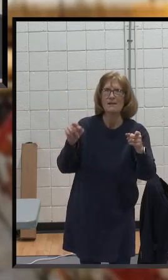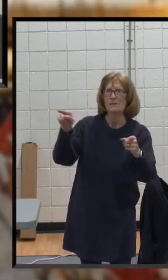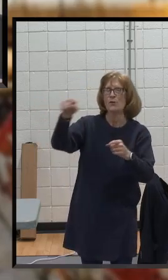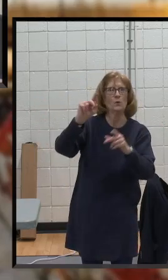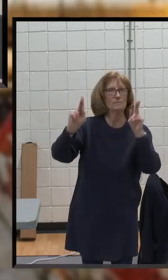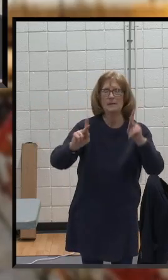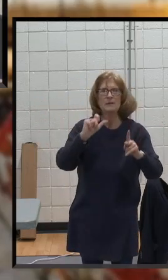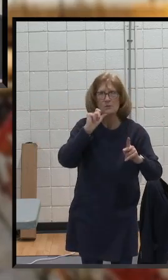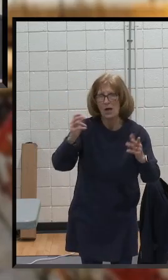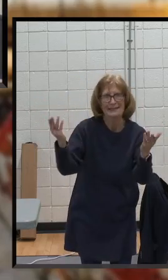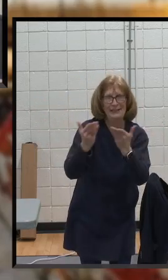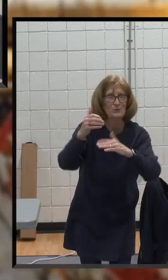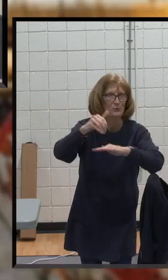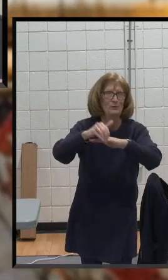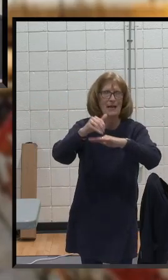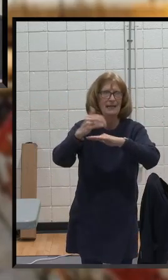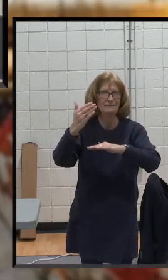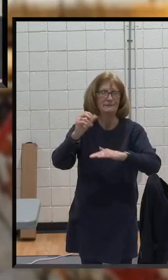Right.